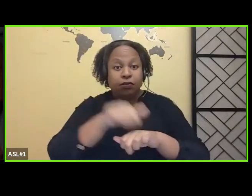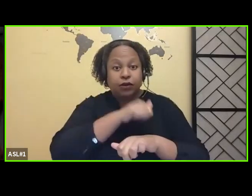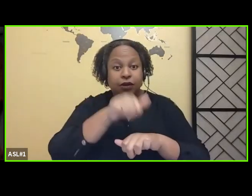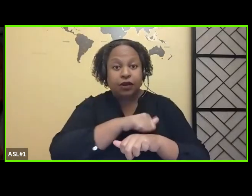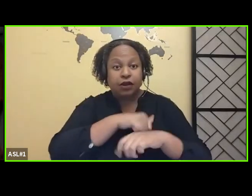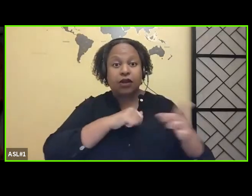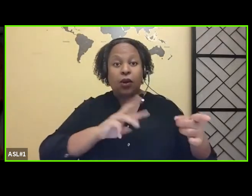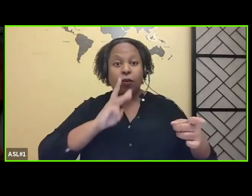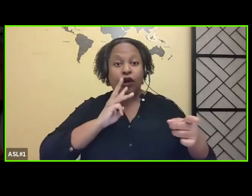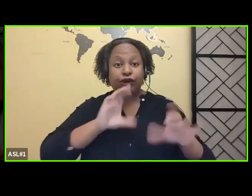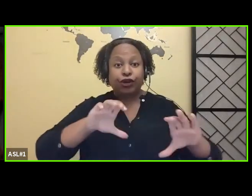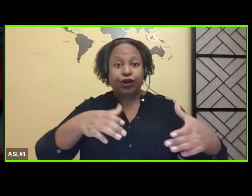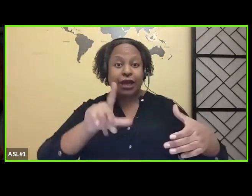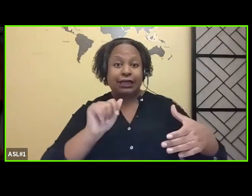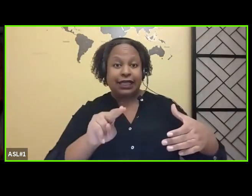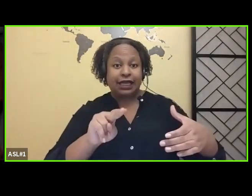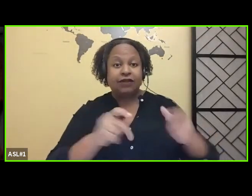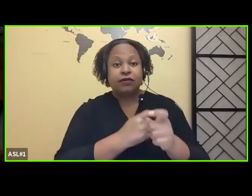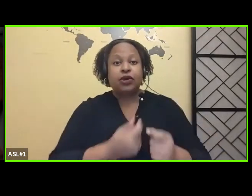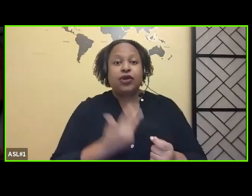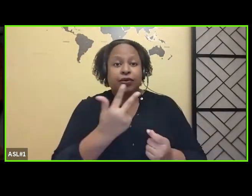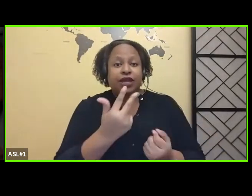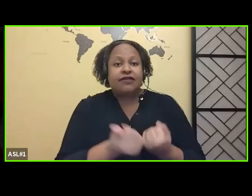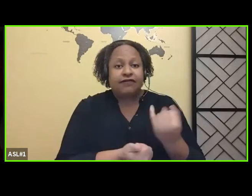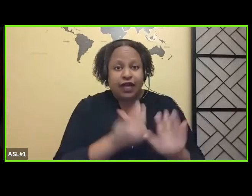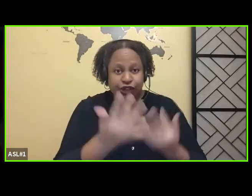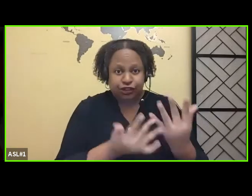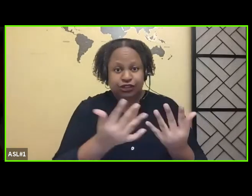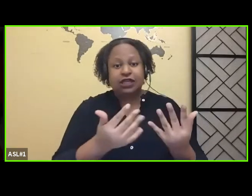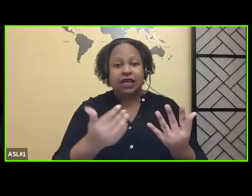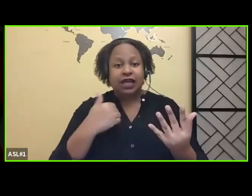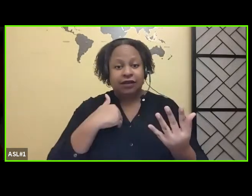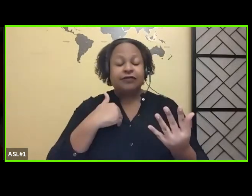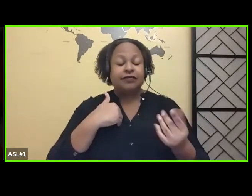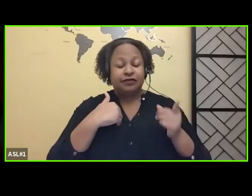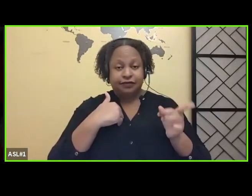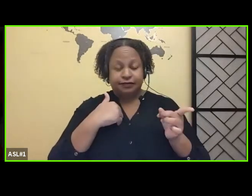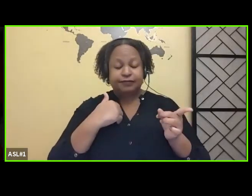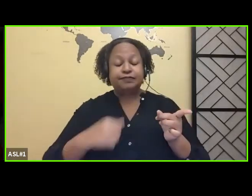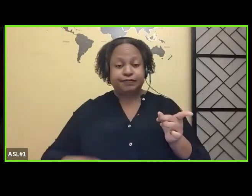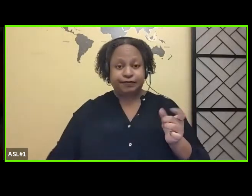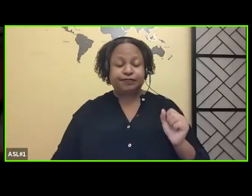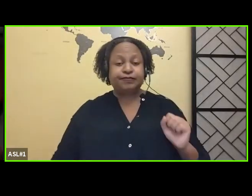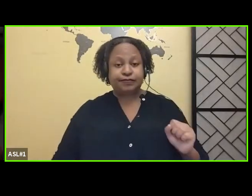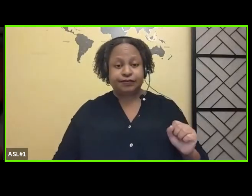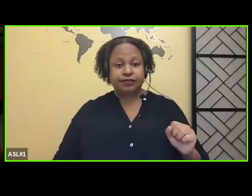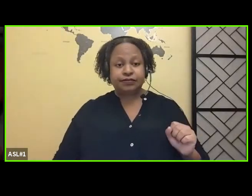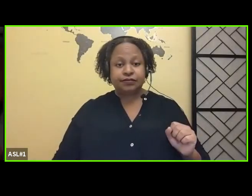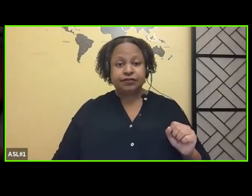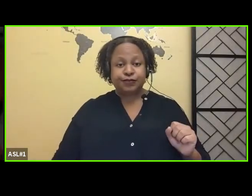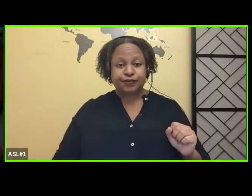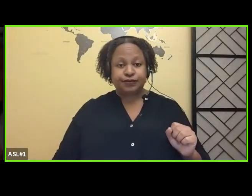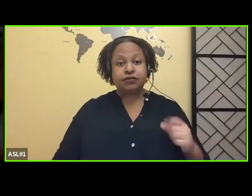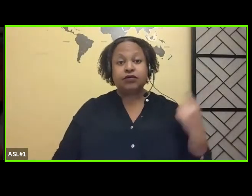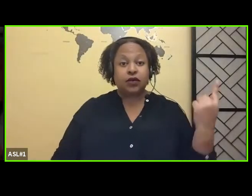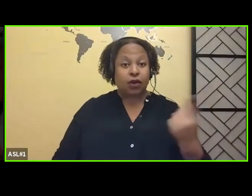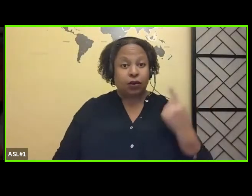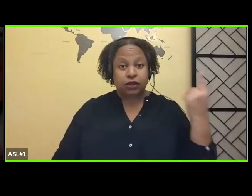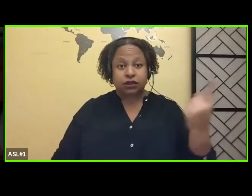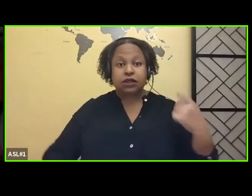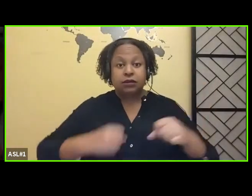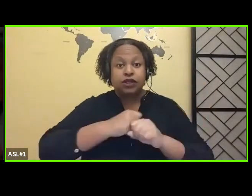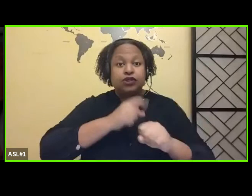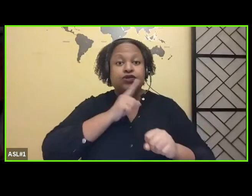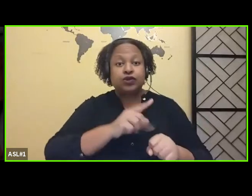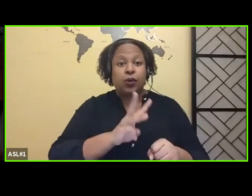water clan from the Three Fires, which I hold a fourth degree there. We always have water